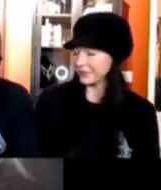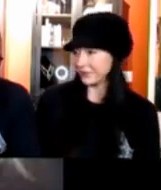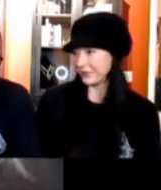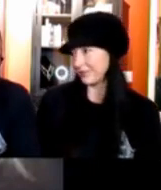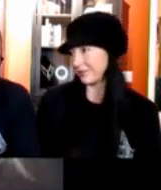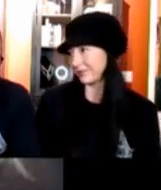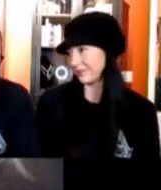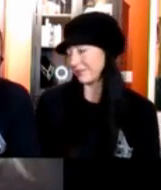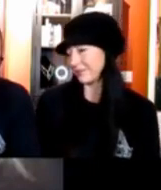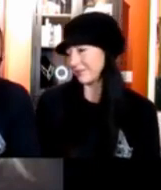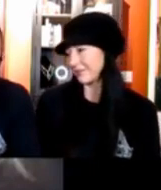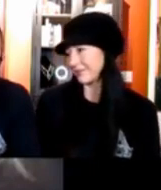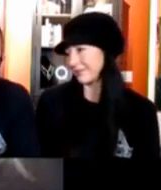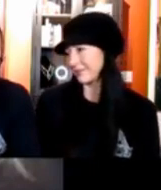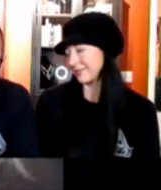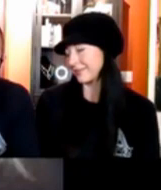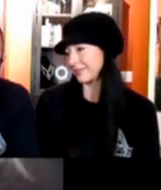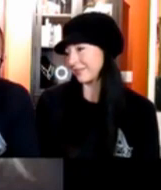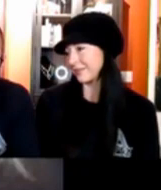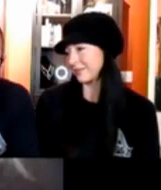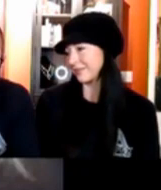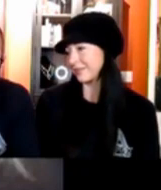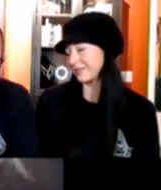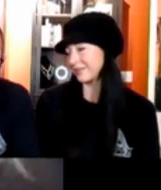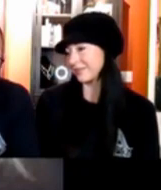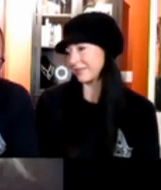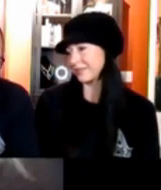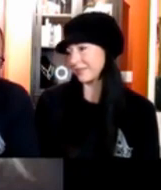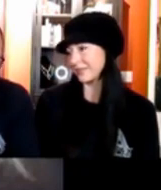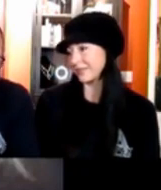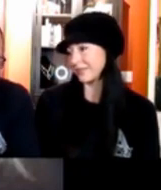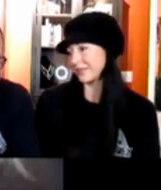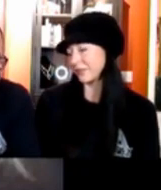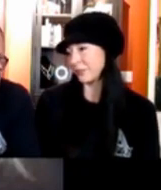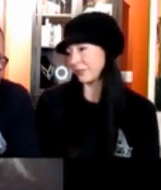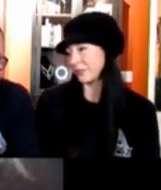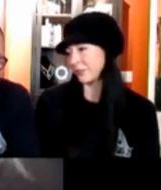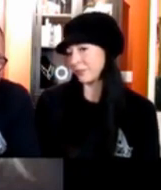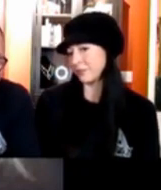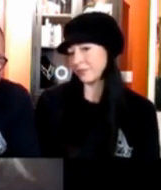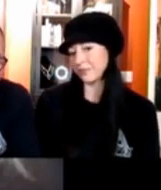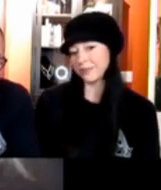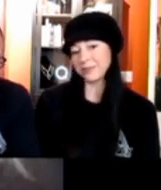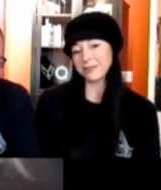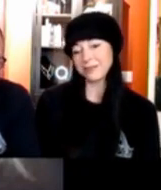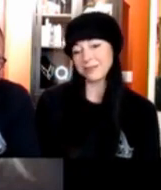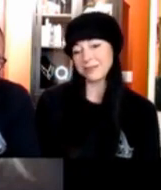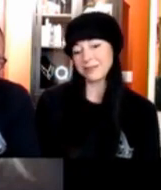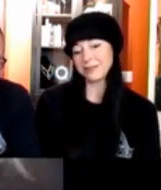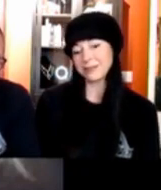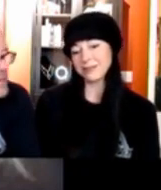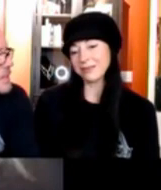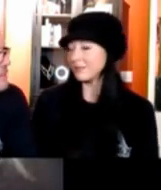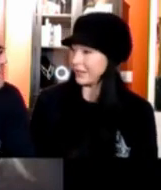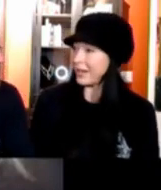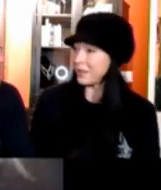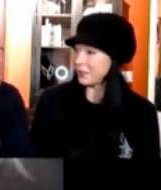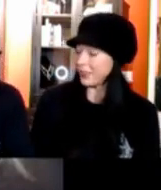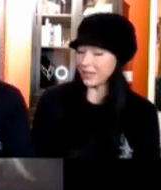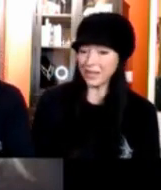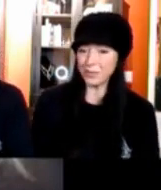now people are starting to be a little more educated on wolves and starting to understand them. And different people have different visions about wolves,